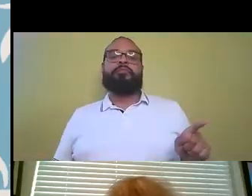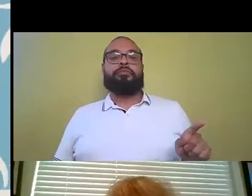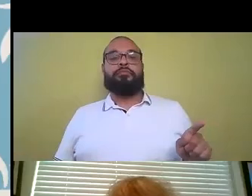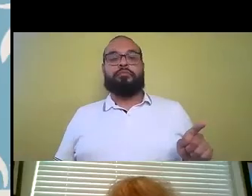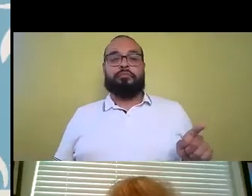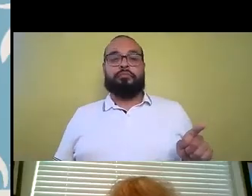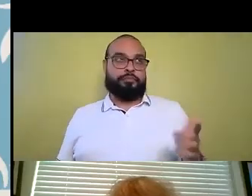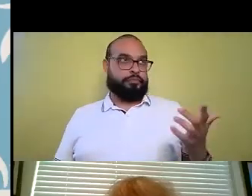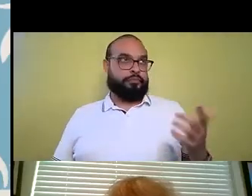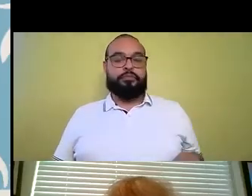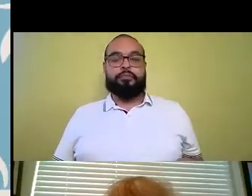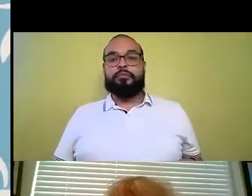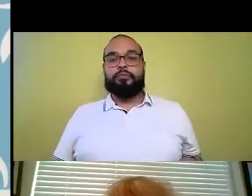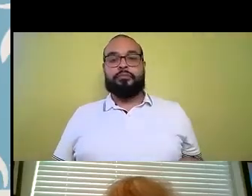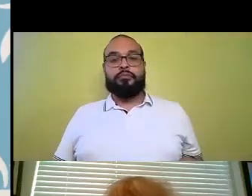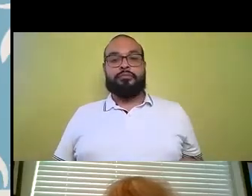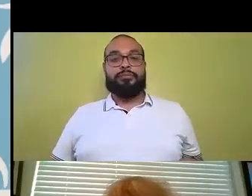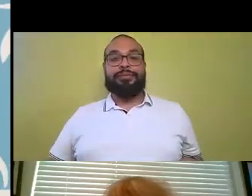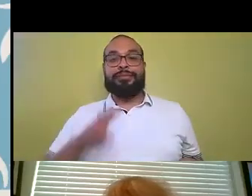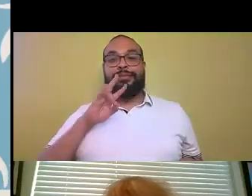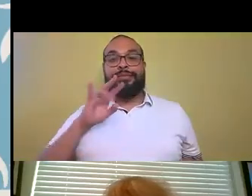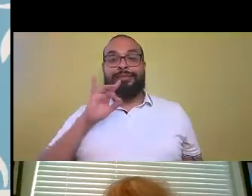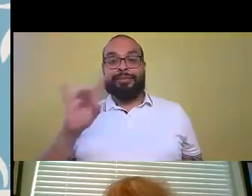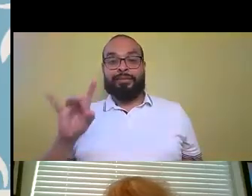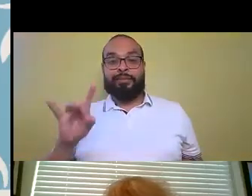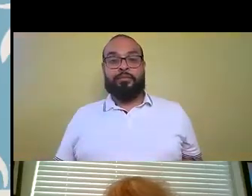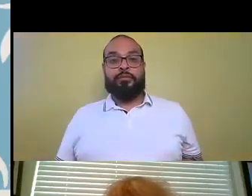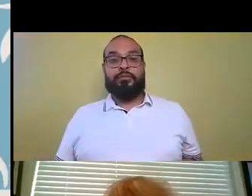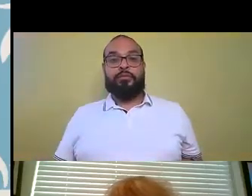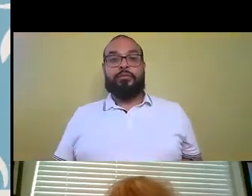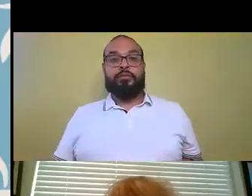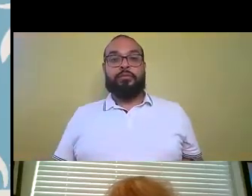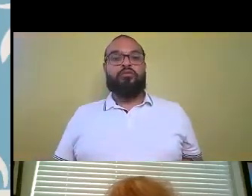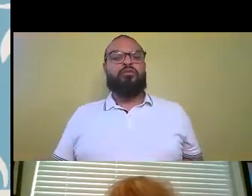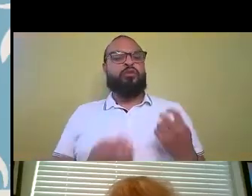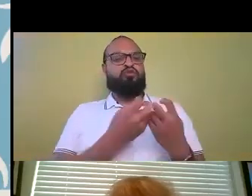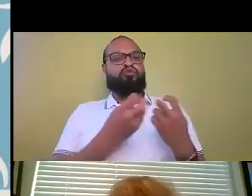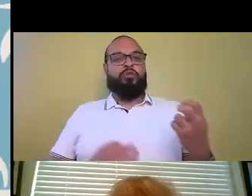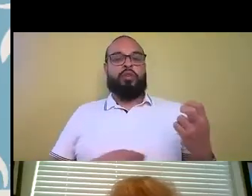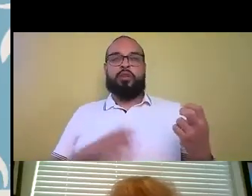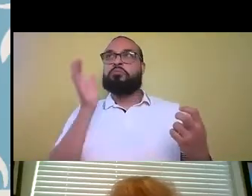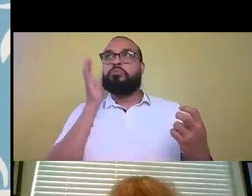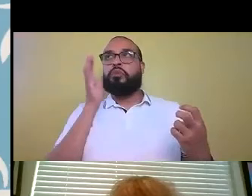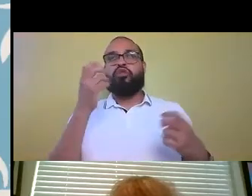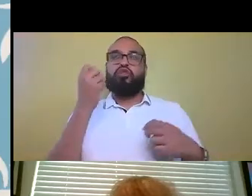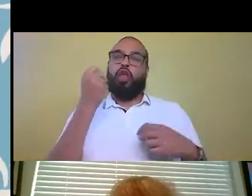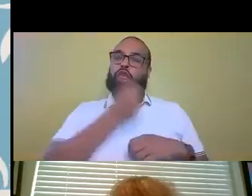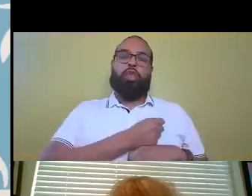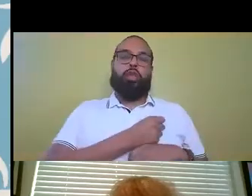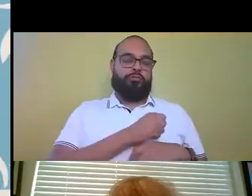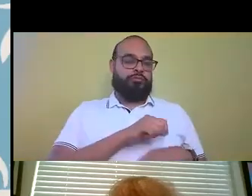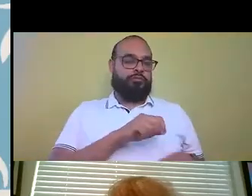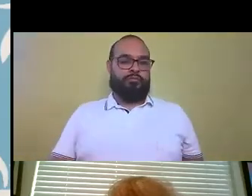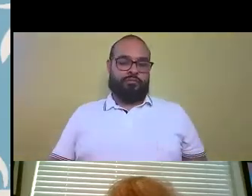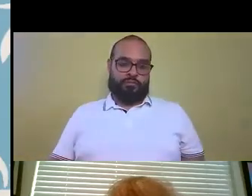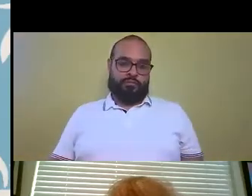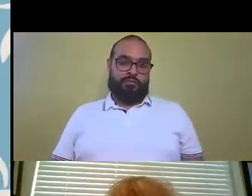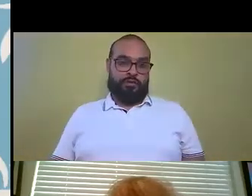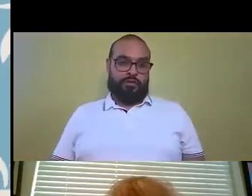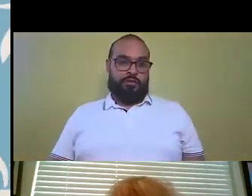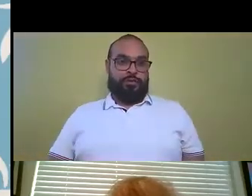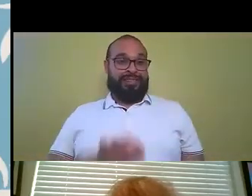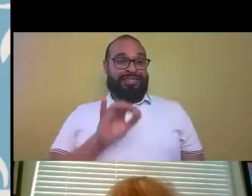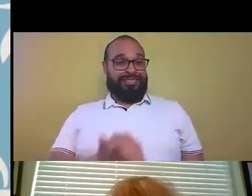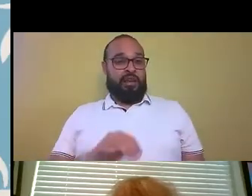until 7 or 8 year olds, is suddenly crashing into the sofa. So we would say, what is that little nervous system? What